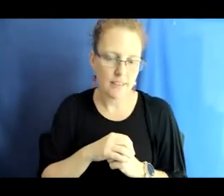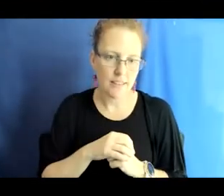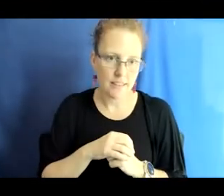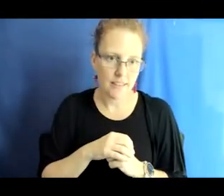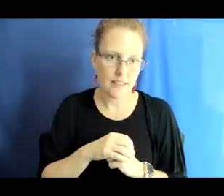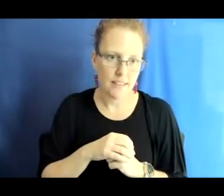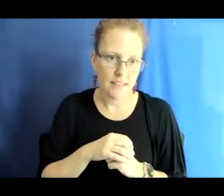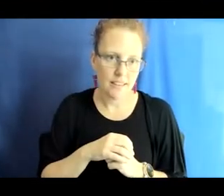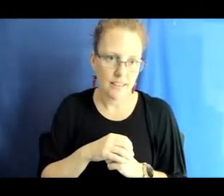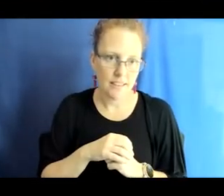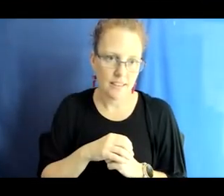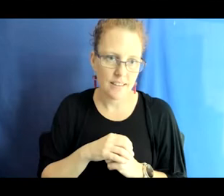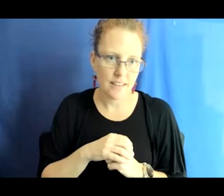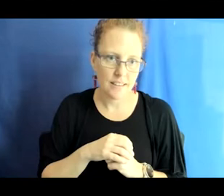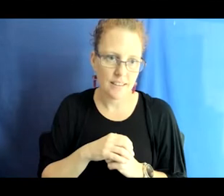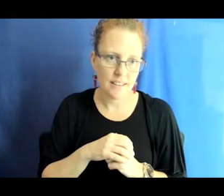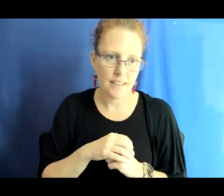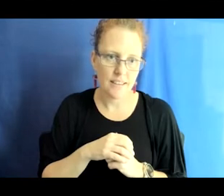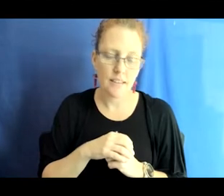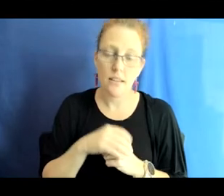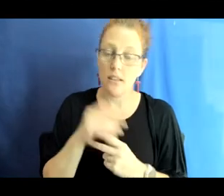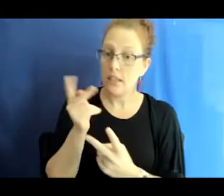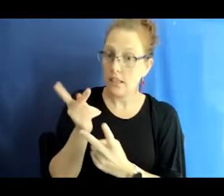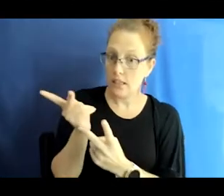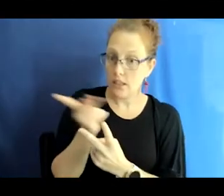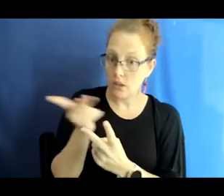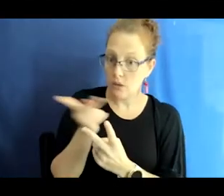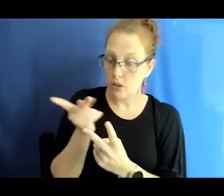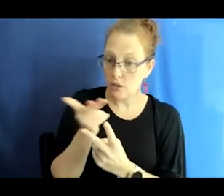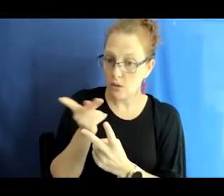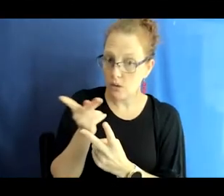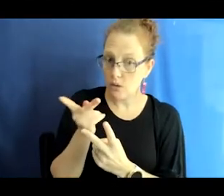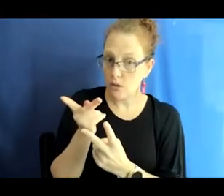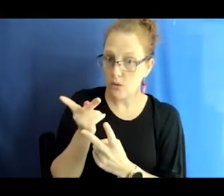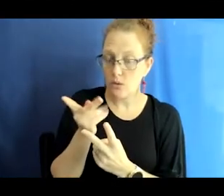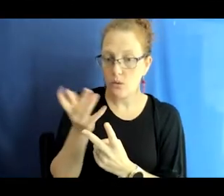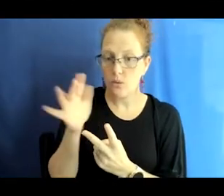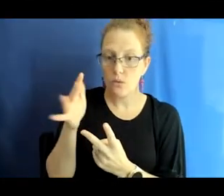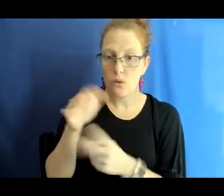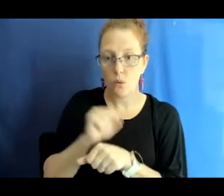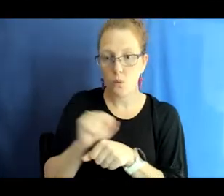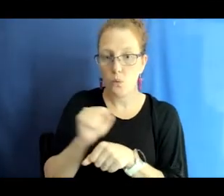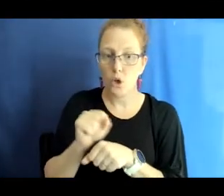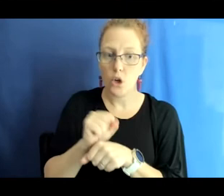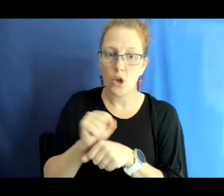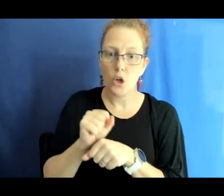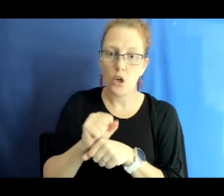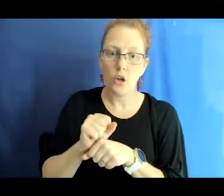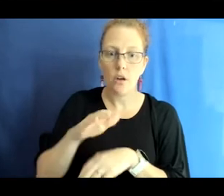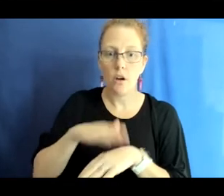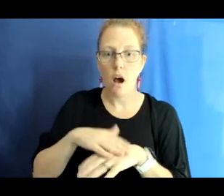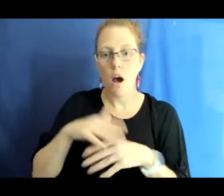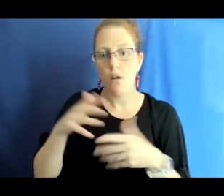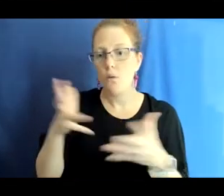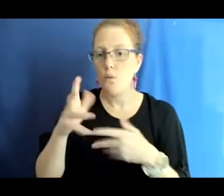And so did you two work on, you know, what kind of genre you were going